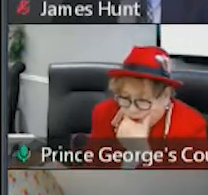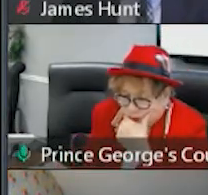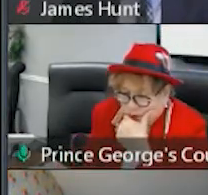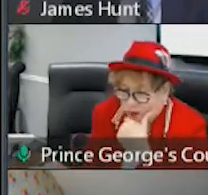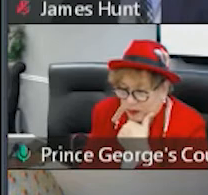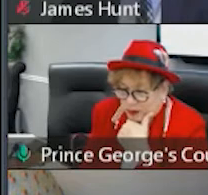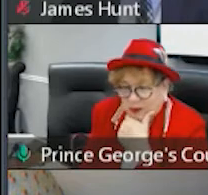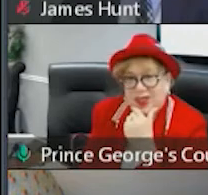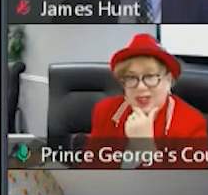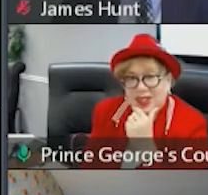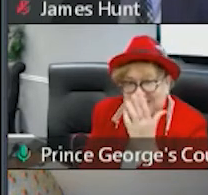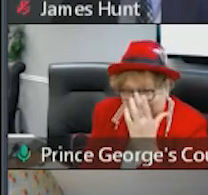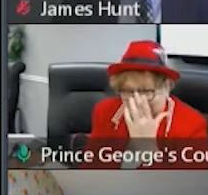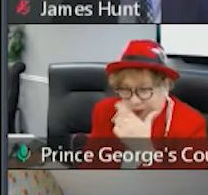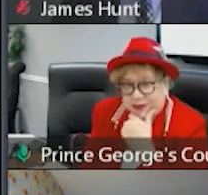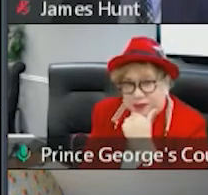Next slide,